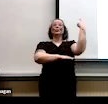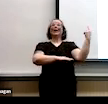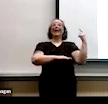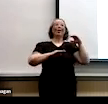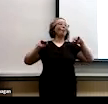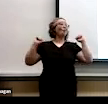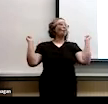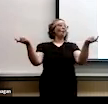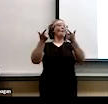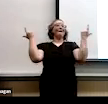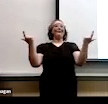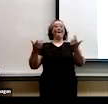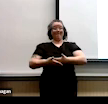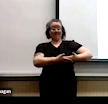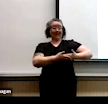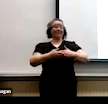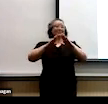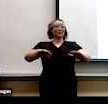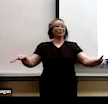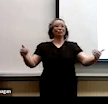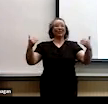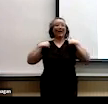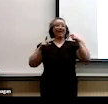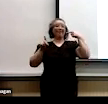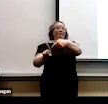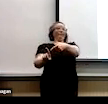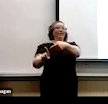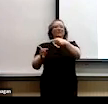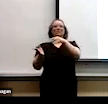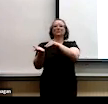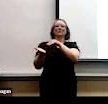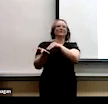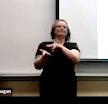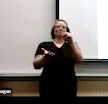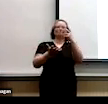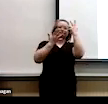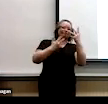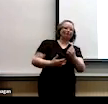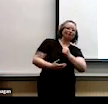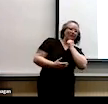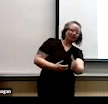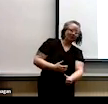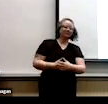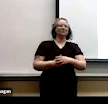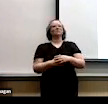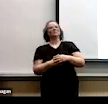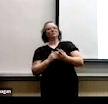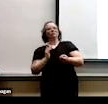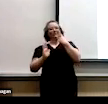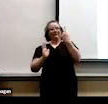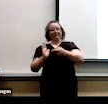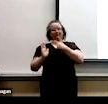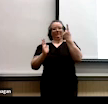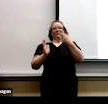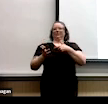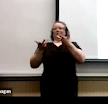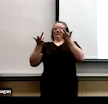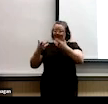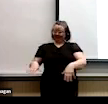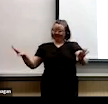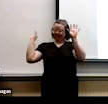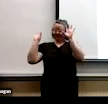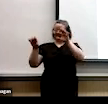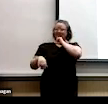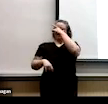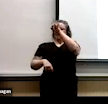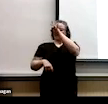that primary care will pick up and take over. And there's a reason why that happens. We'll talk about that. It's obviously not ideal. So again, that just takes into account the